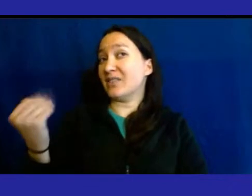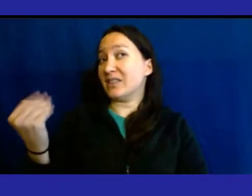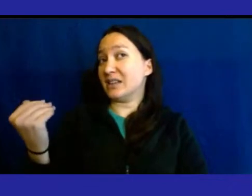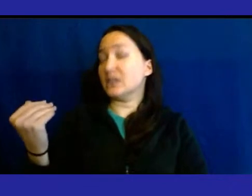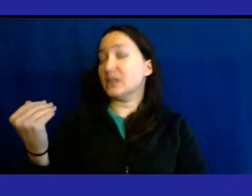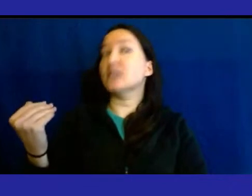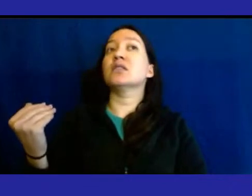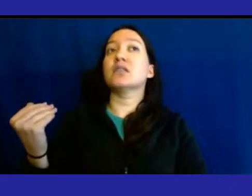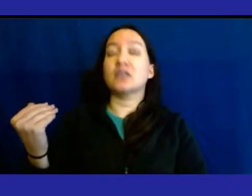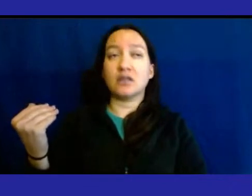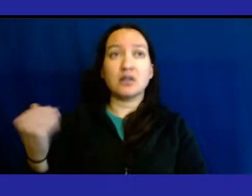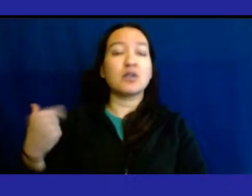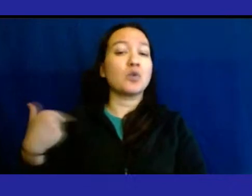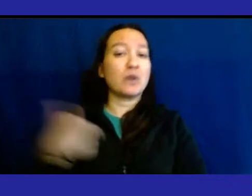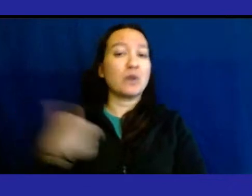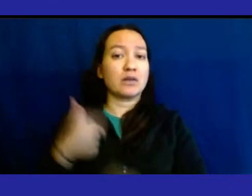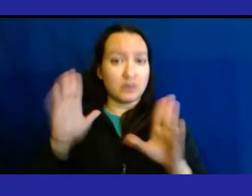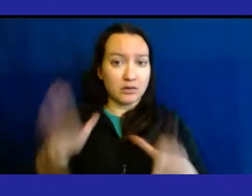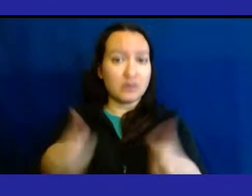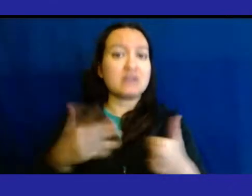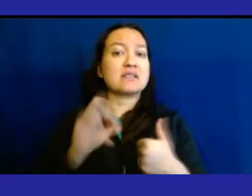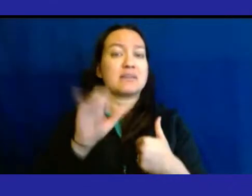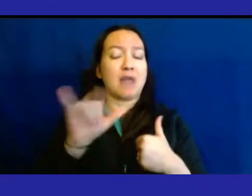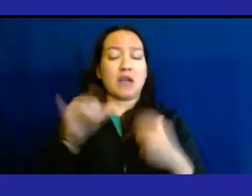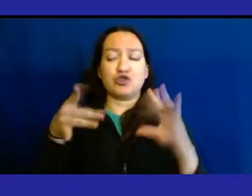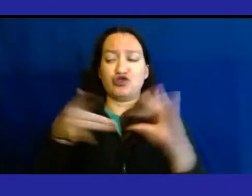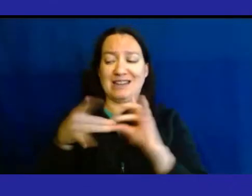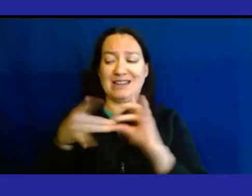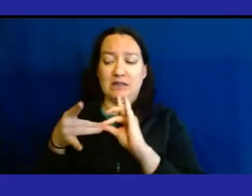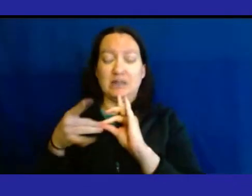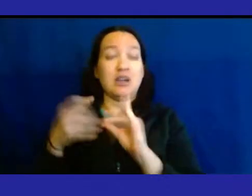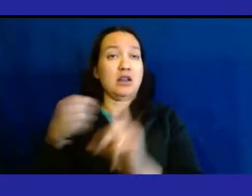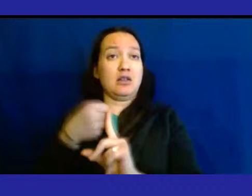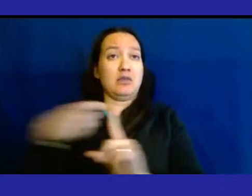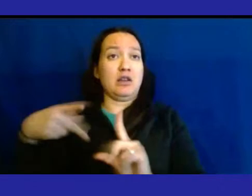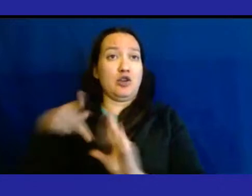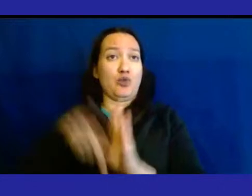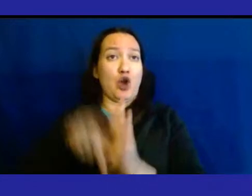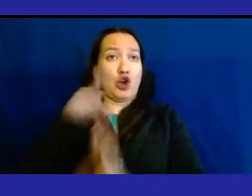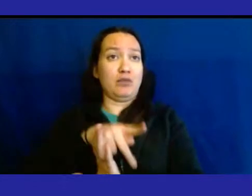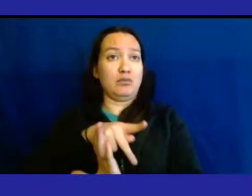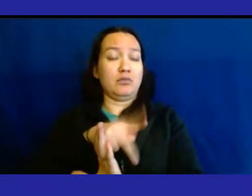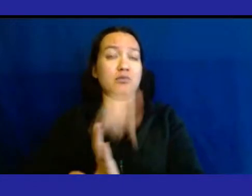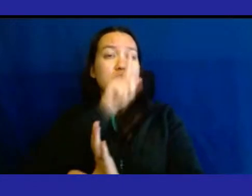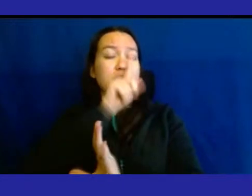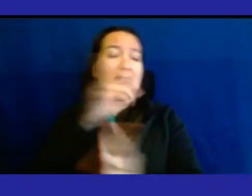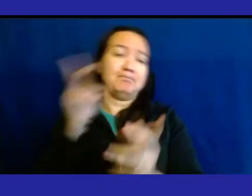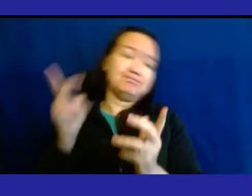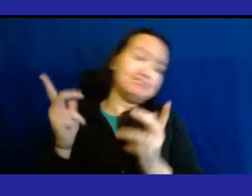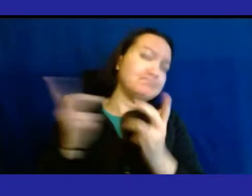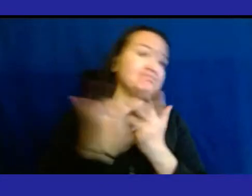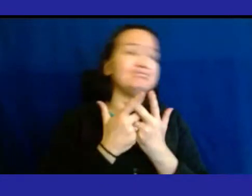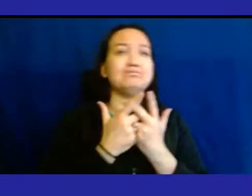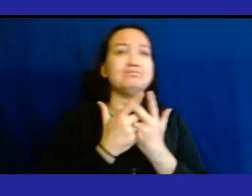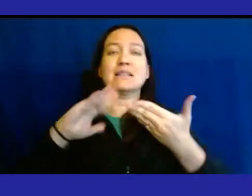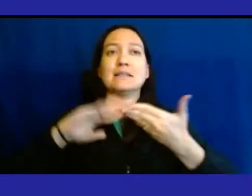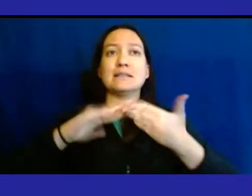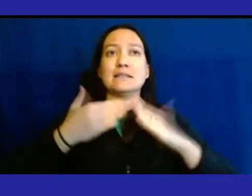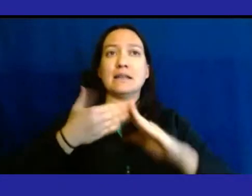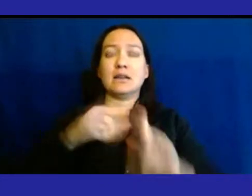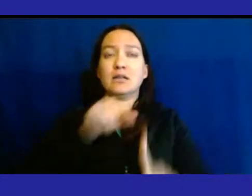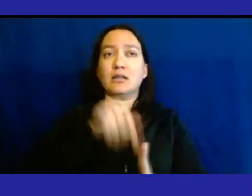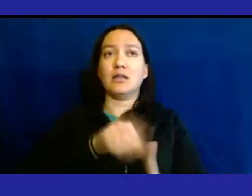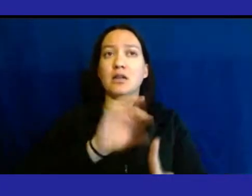our supply chain, we have expanded our program to really align more with the city